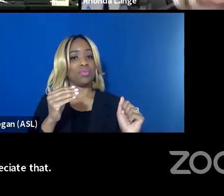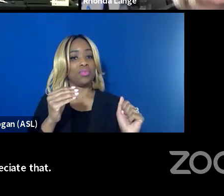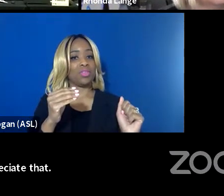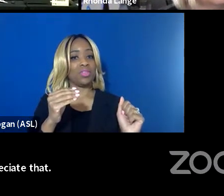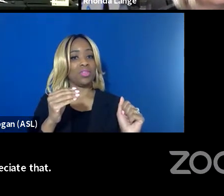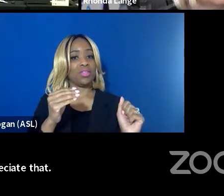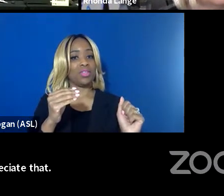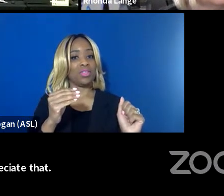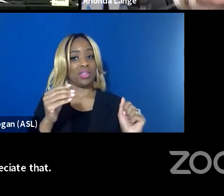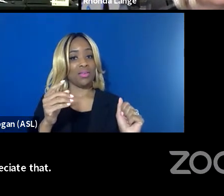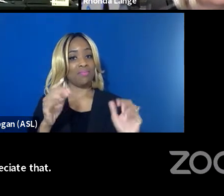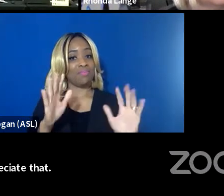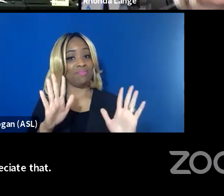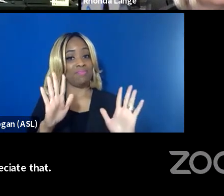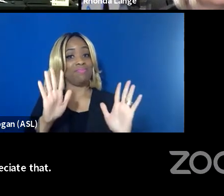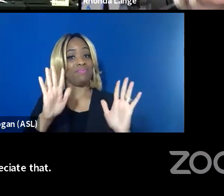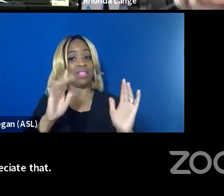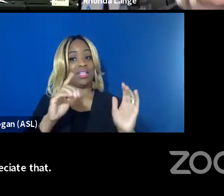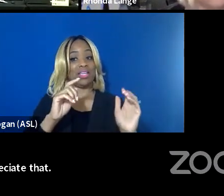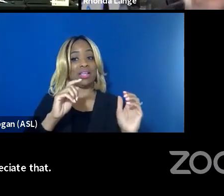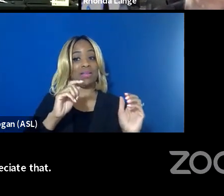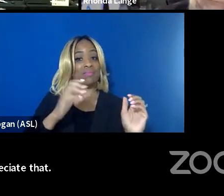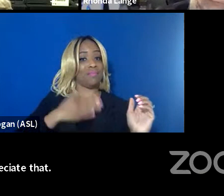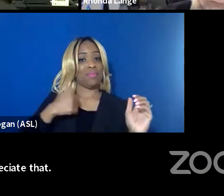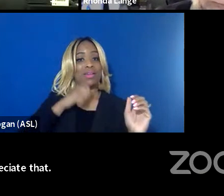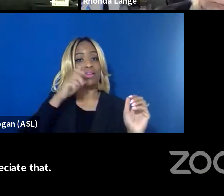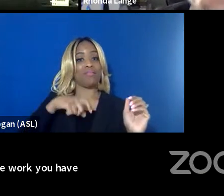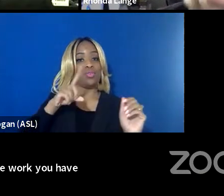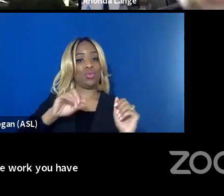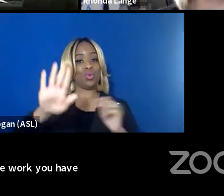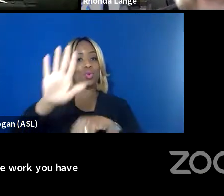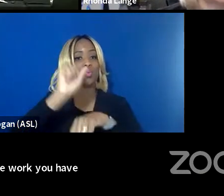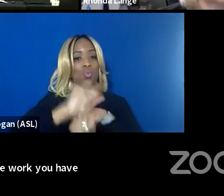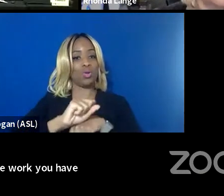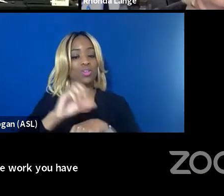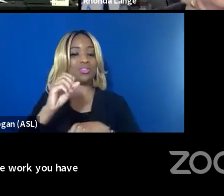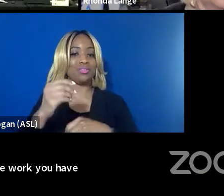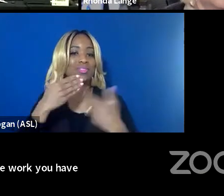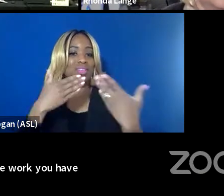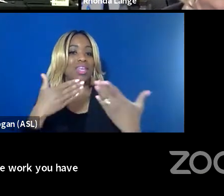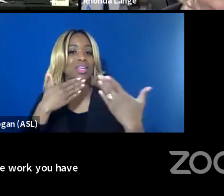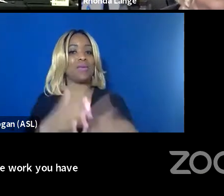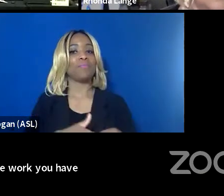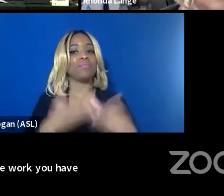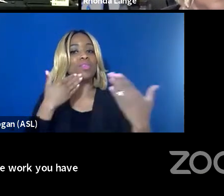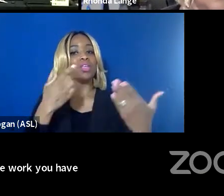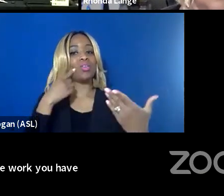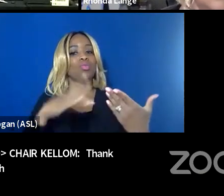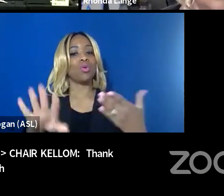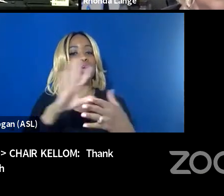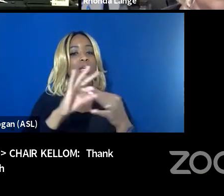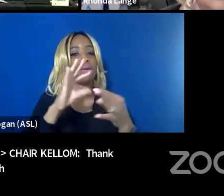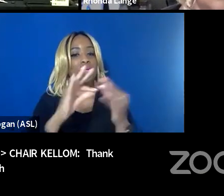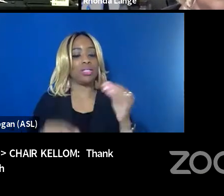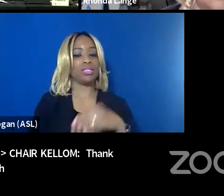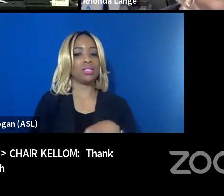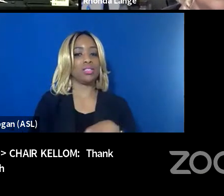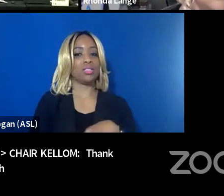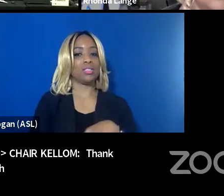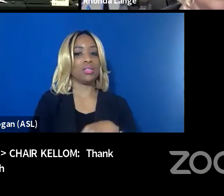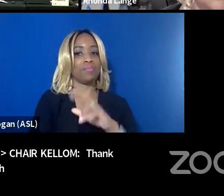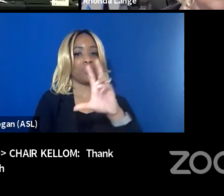have to do. So good luck. Thank you. Thank you so much for providing your commentary to the commission. And